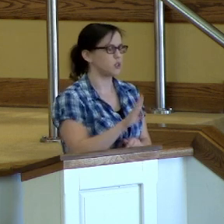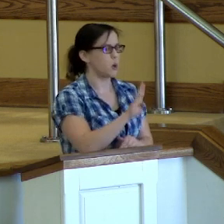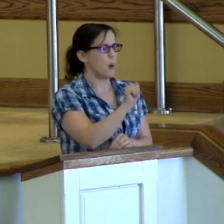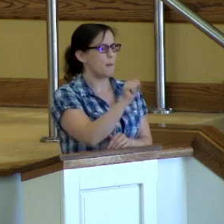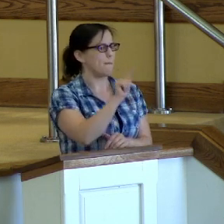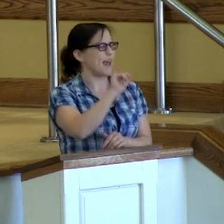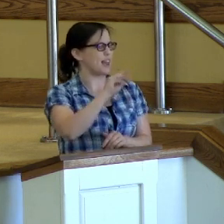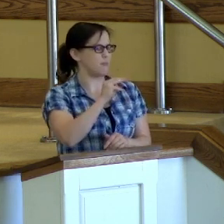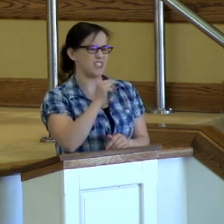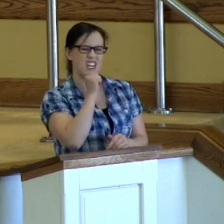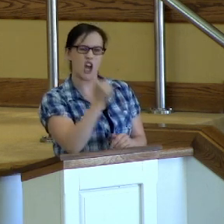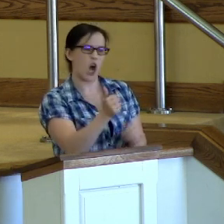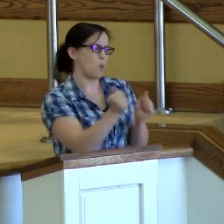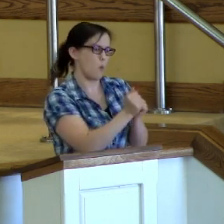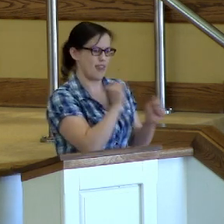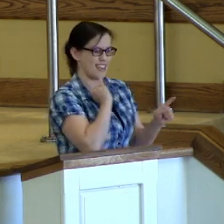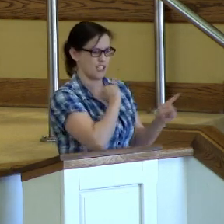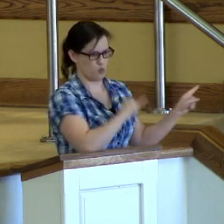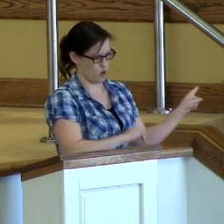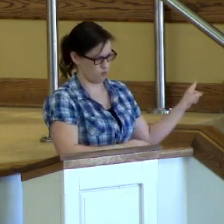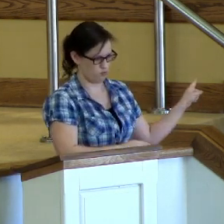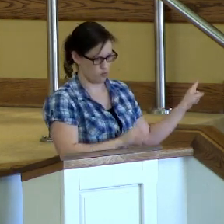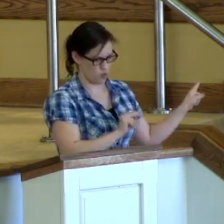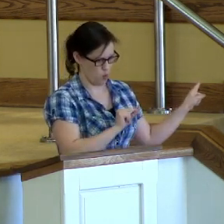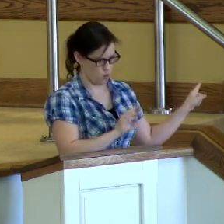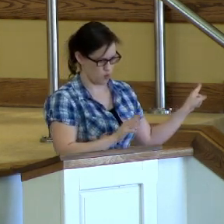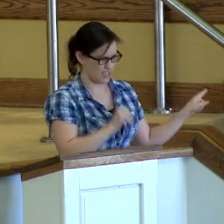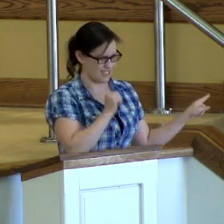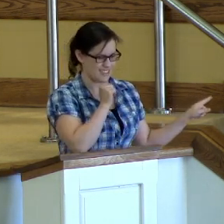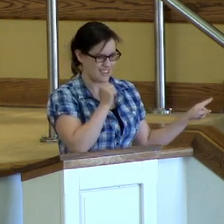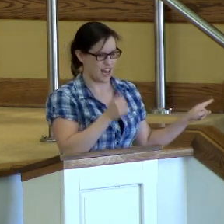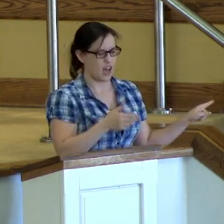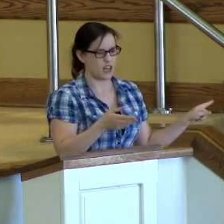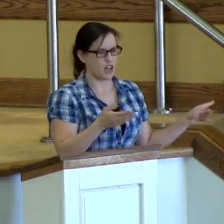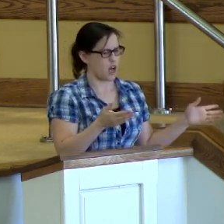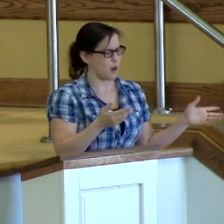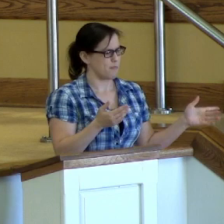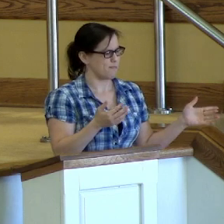with the Israelites. Balaam is not a Hebrew.